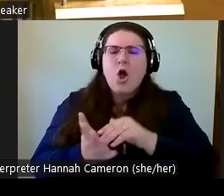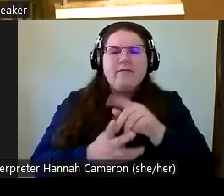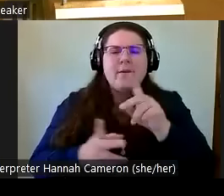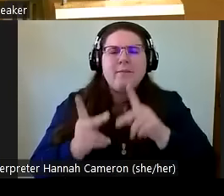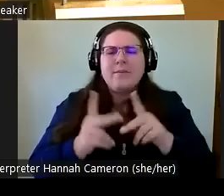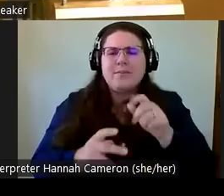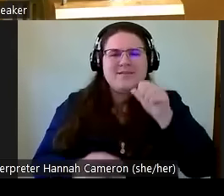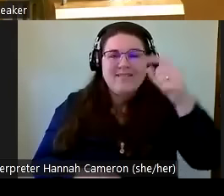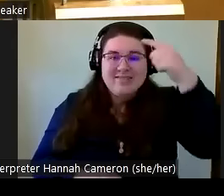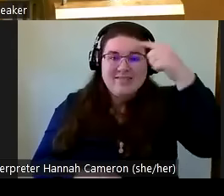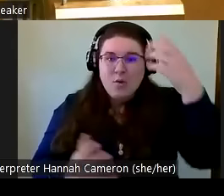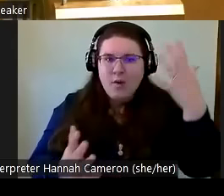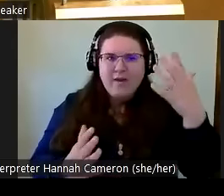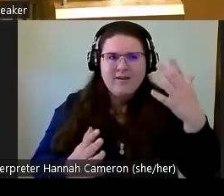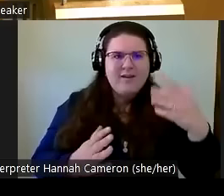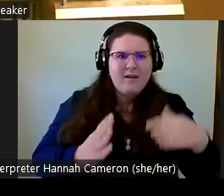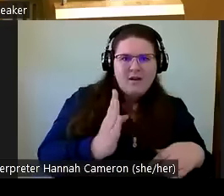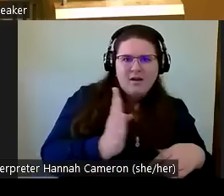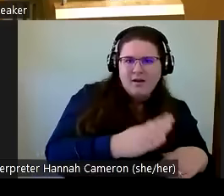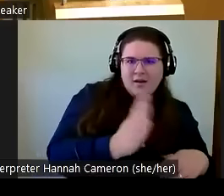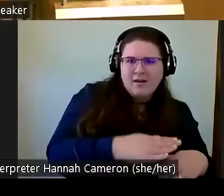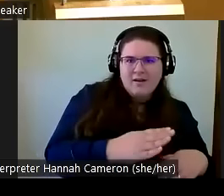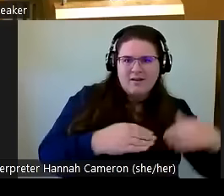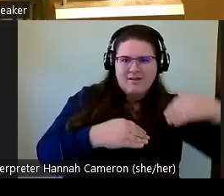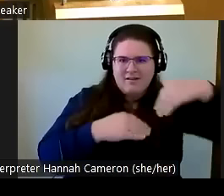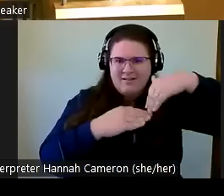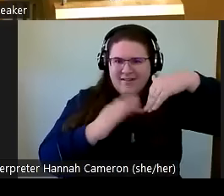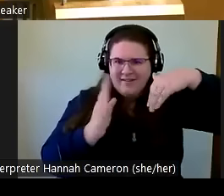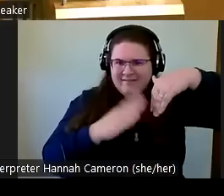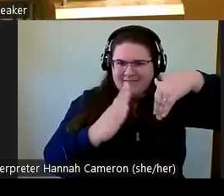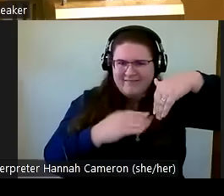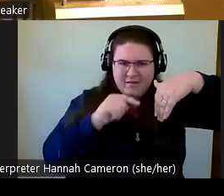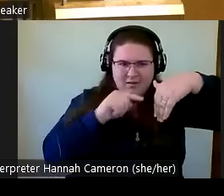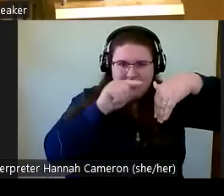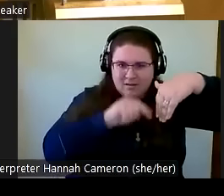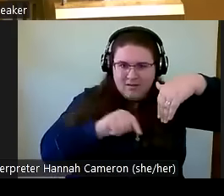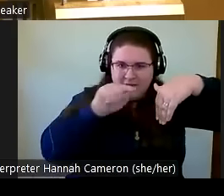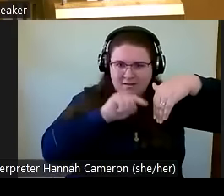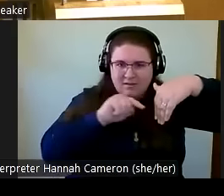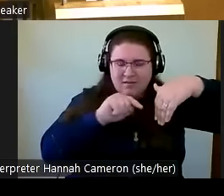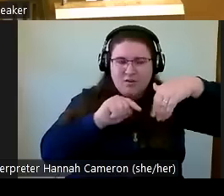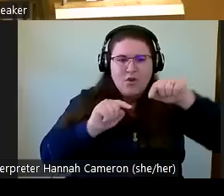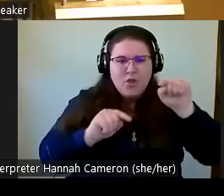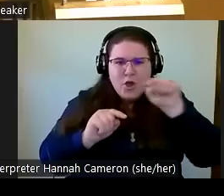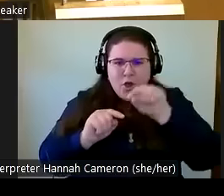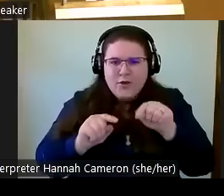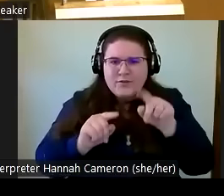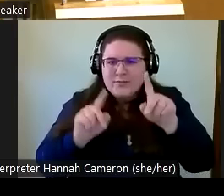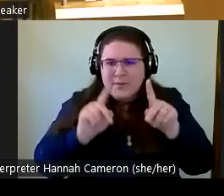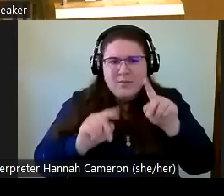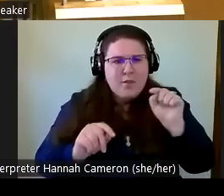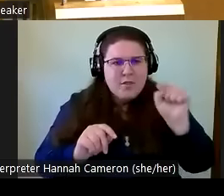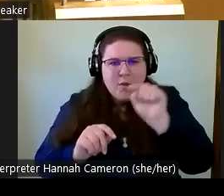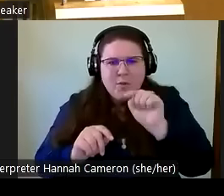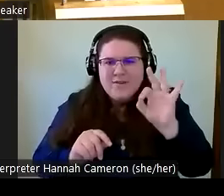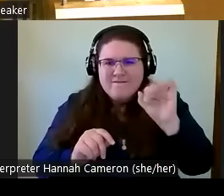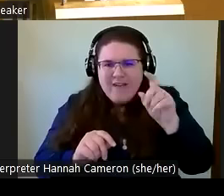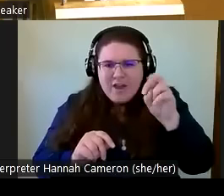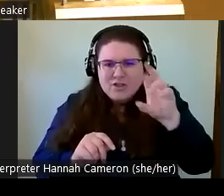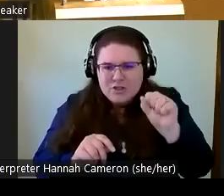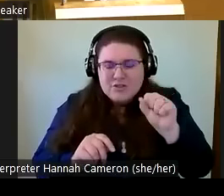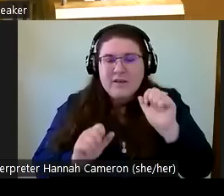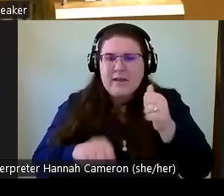is a whole bottom half to this chart, a whole set of individuals and factors that alter disease